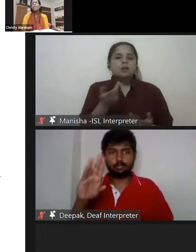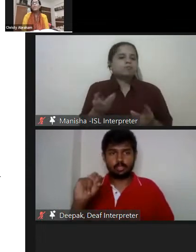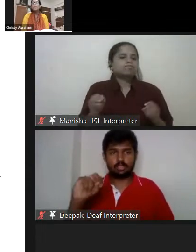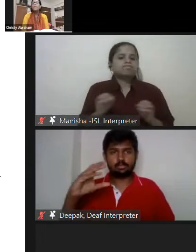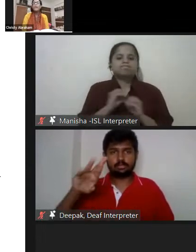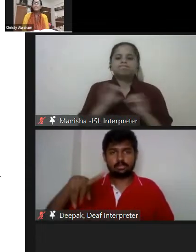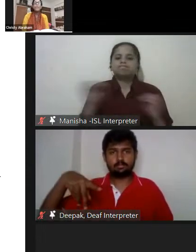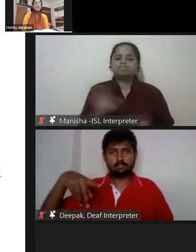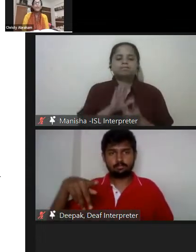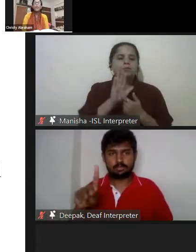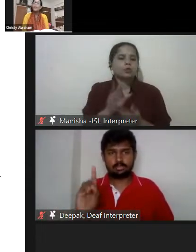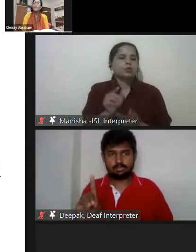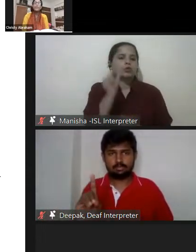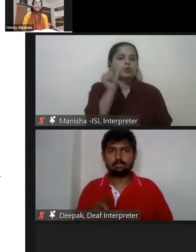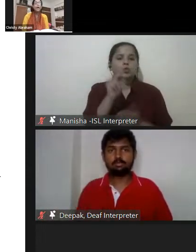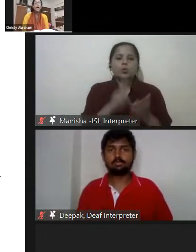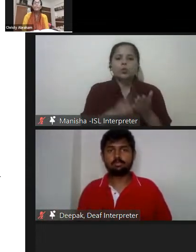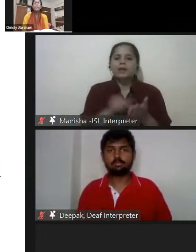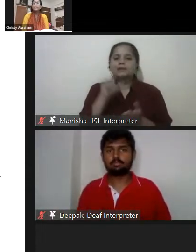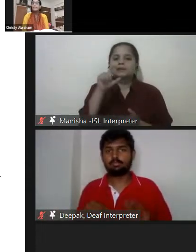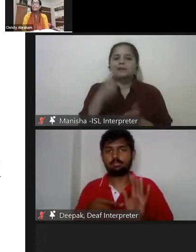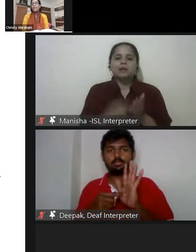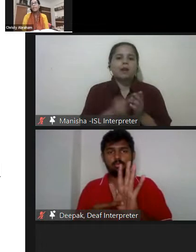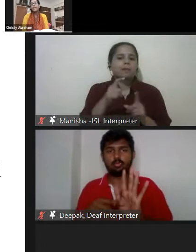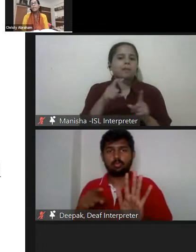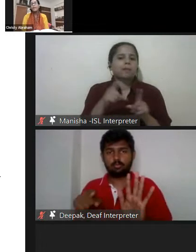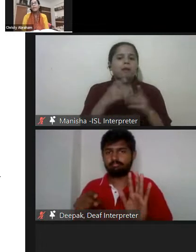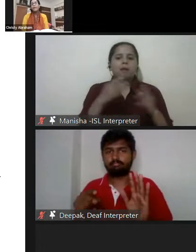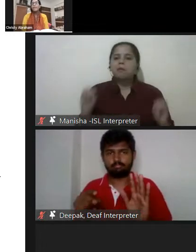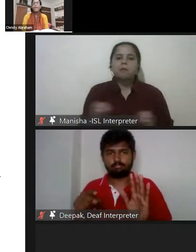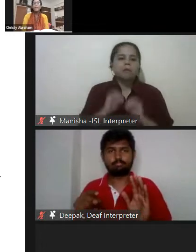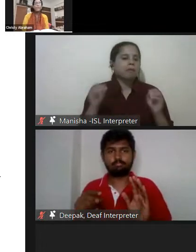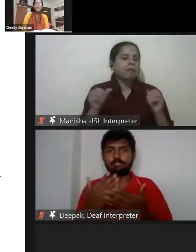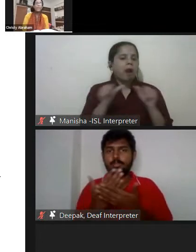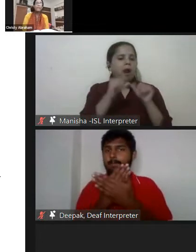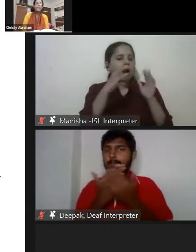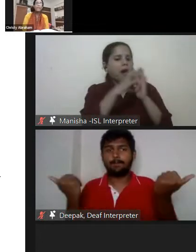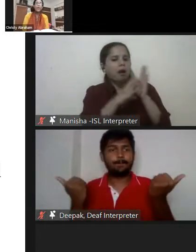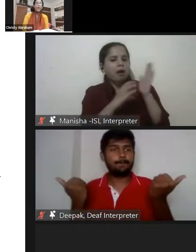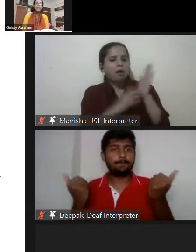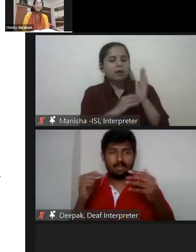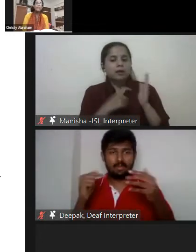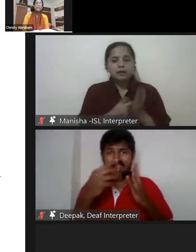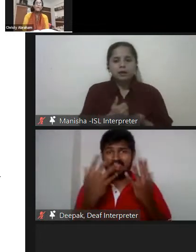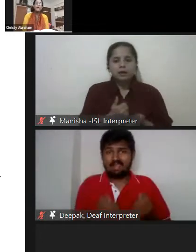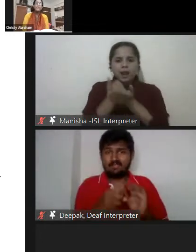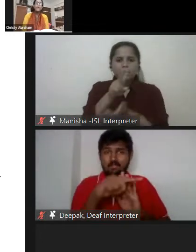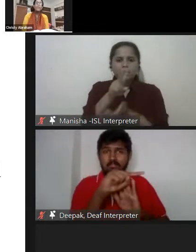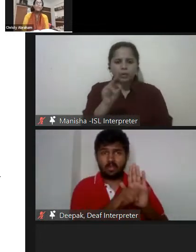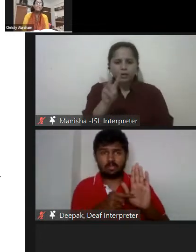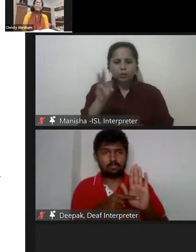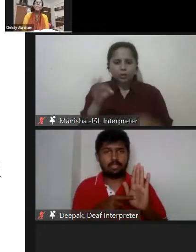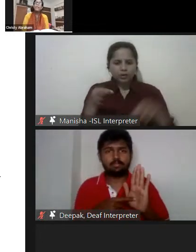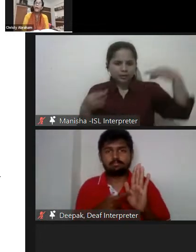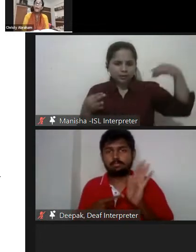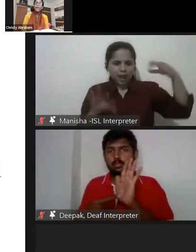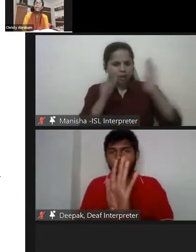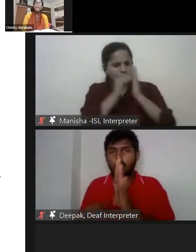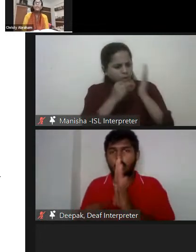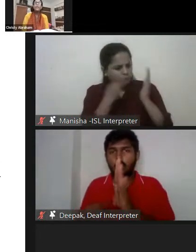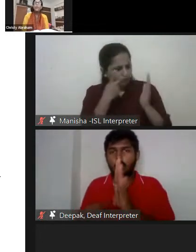mention of UNCRPD or any of the articles in the Rehab 2030 documents. Rehab